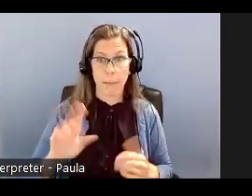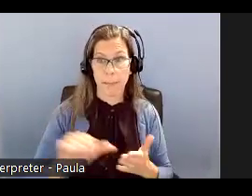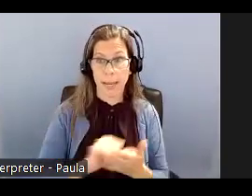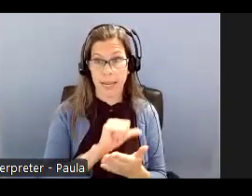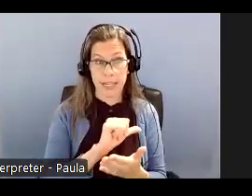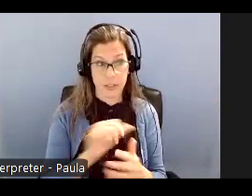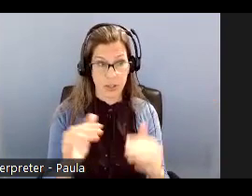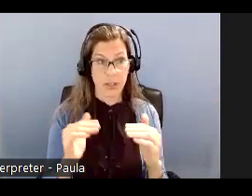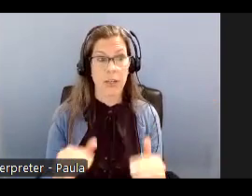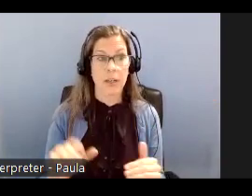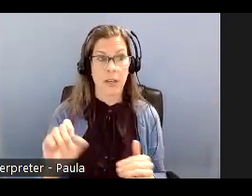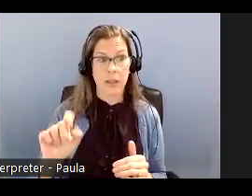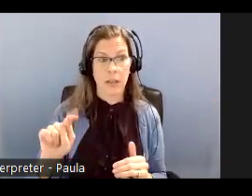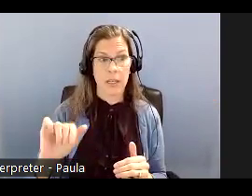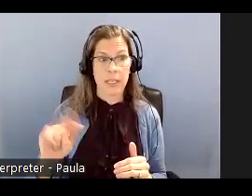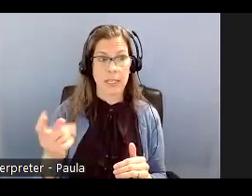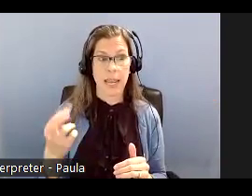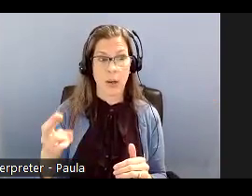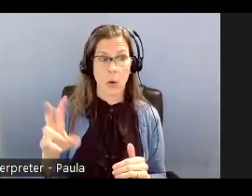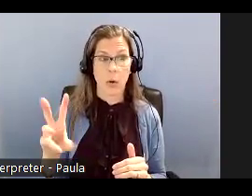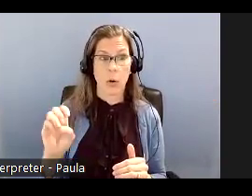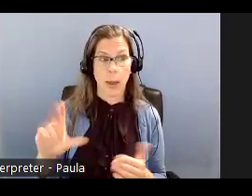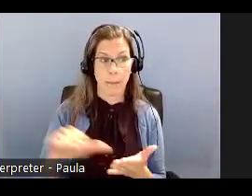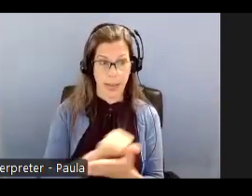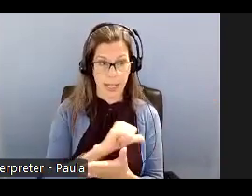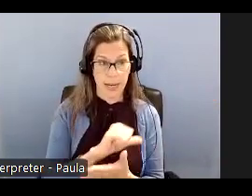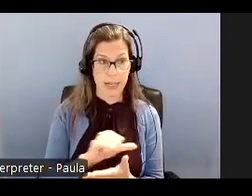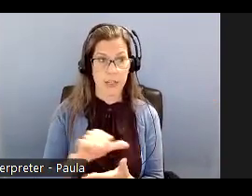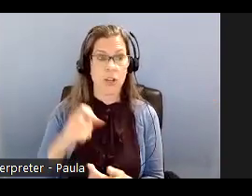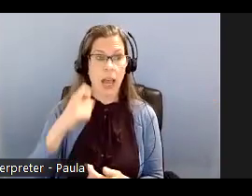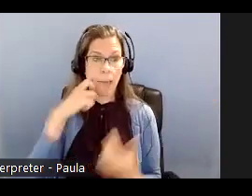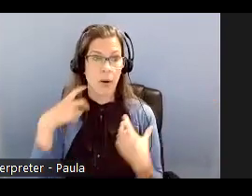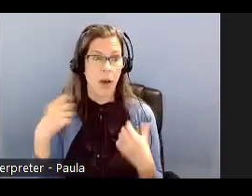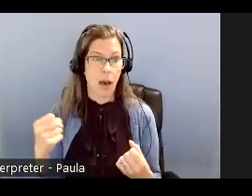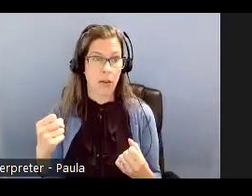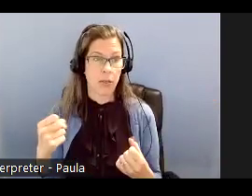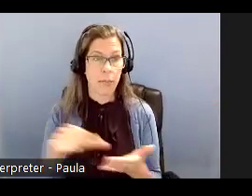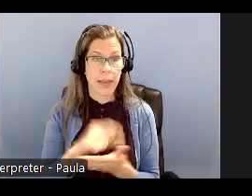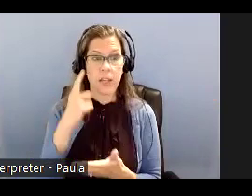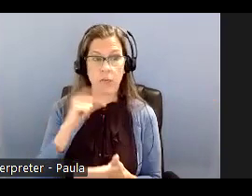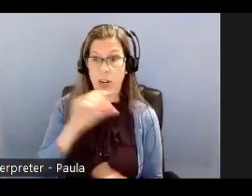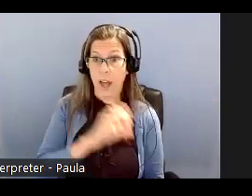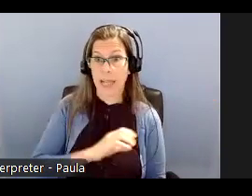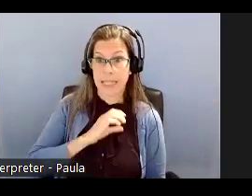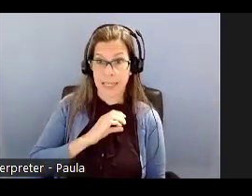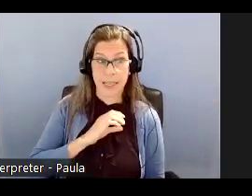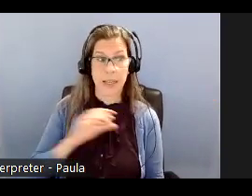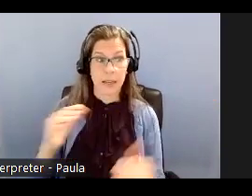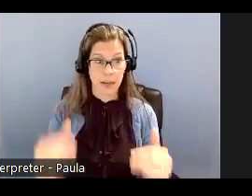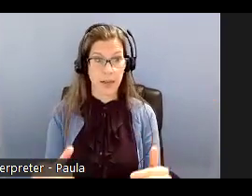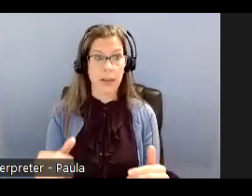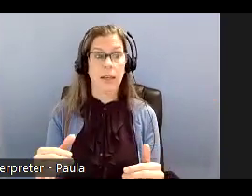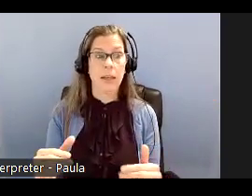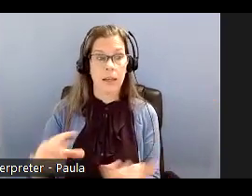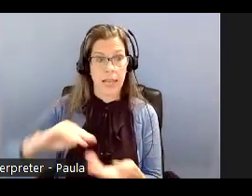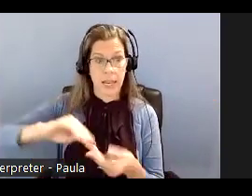There's also the stakeholder webpage, the Apple Health page for non-citizens, and the enrollment cap